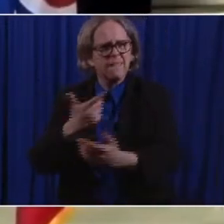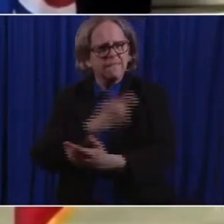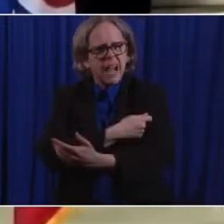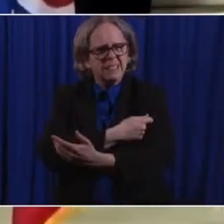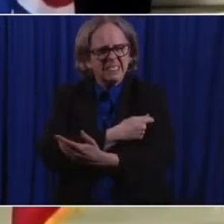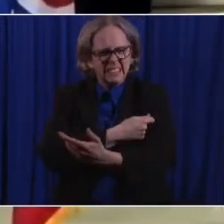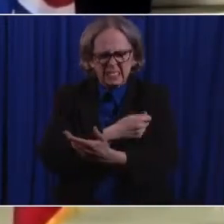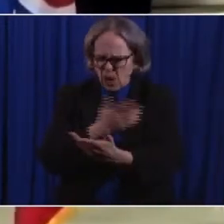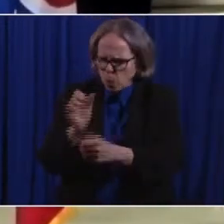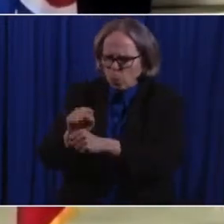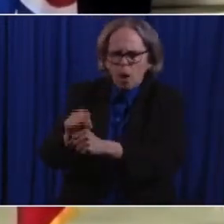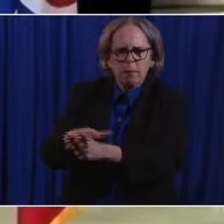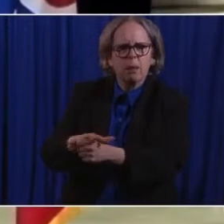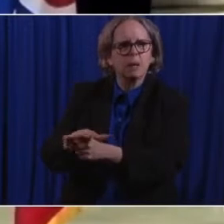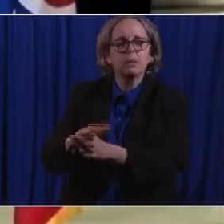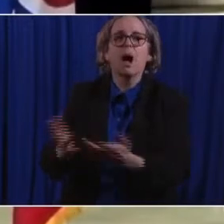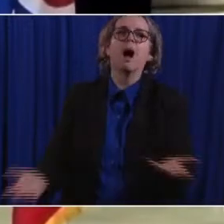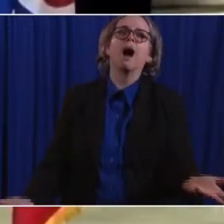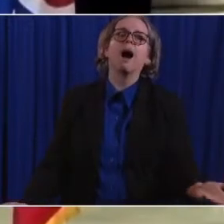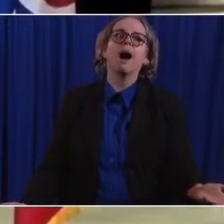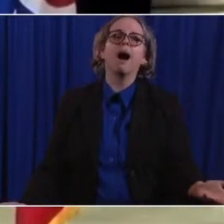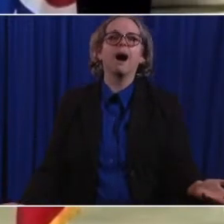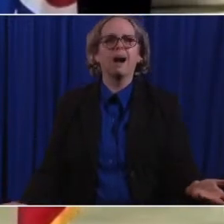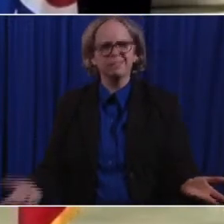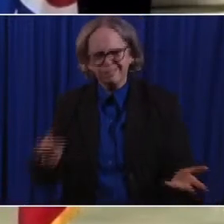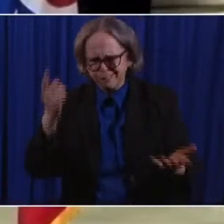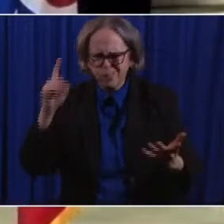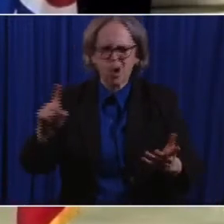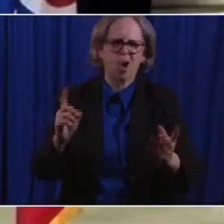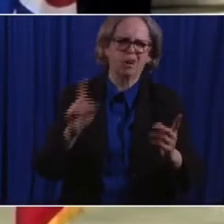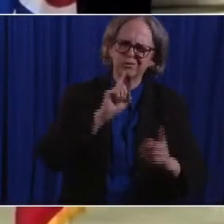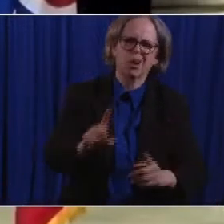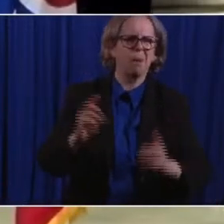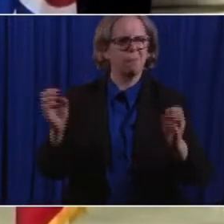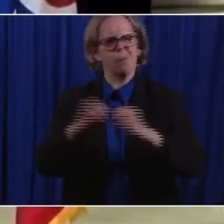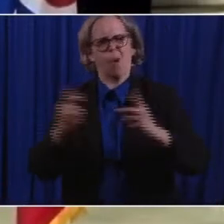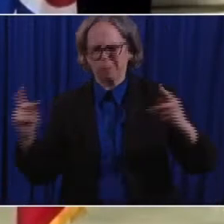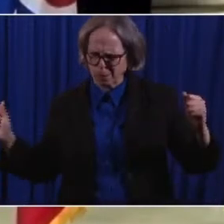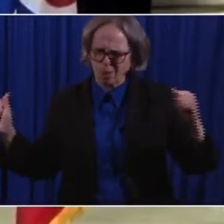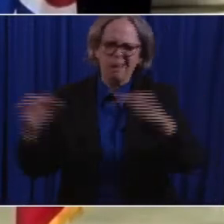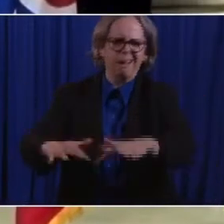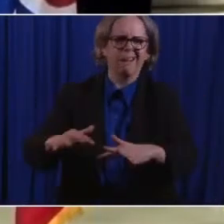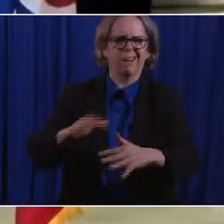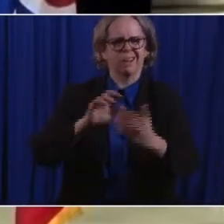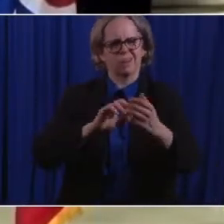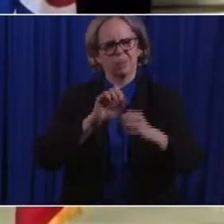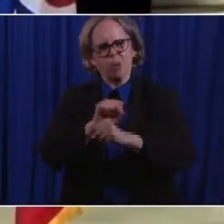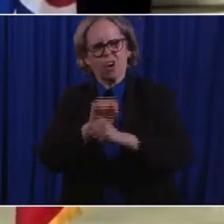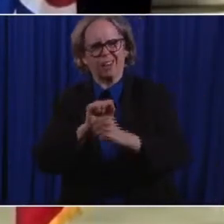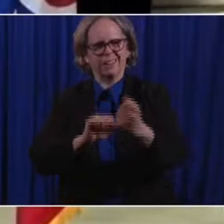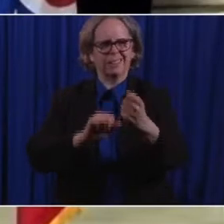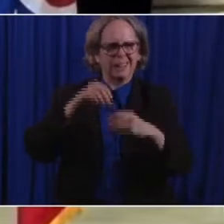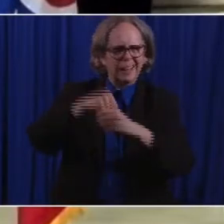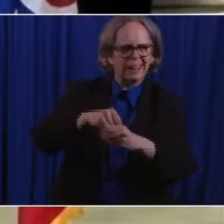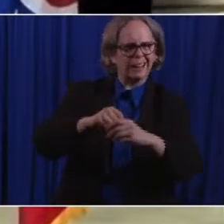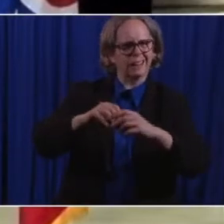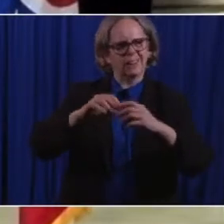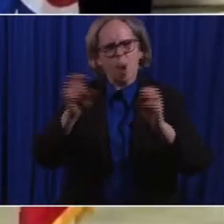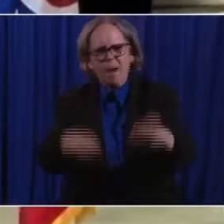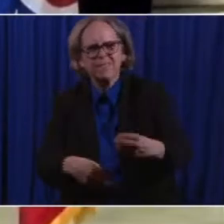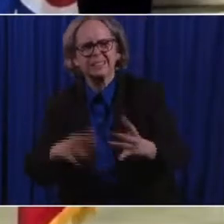more of them that are going to want to do that. That'll make it easy and convenient, particularly for hourly workers who may not have had the